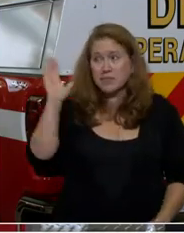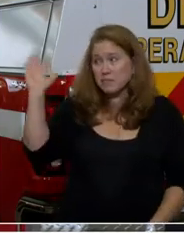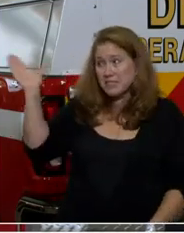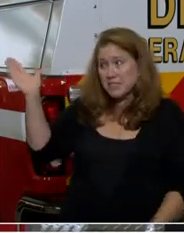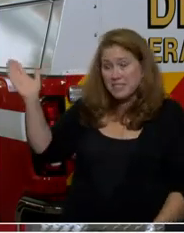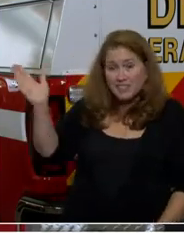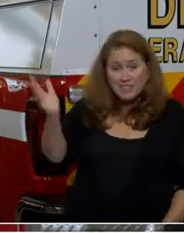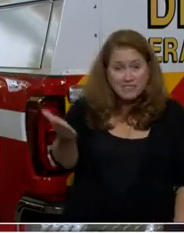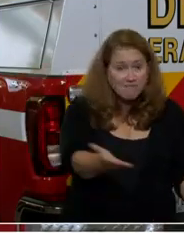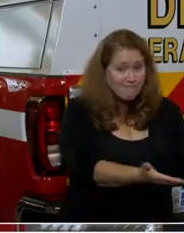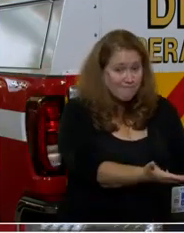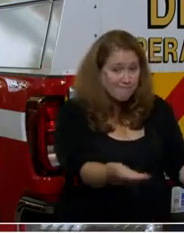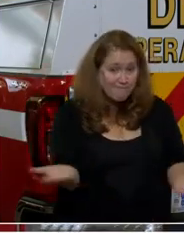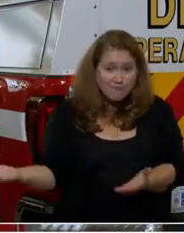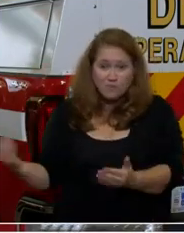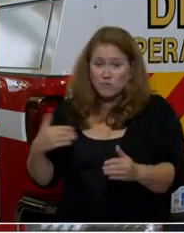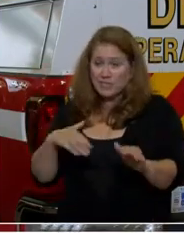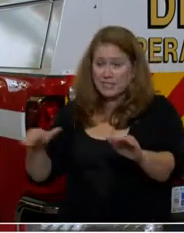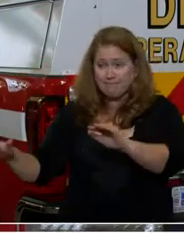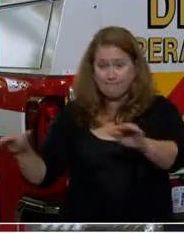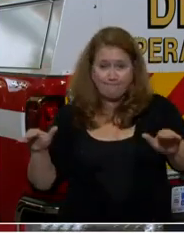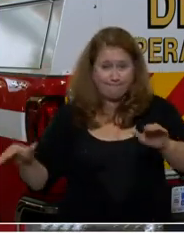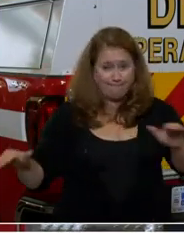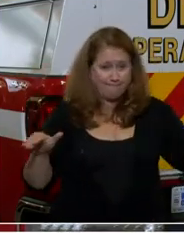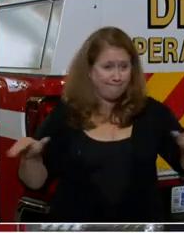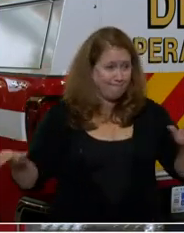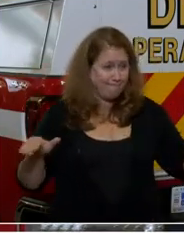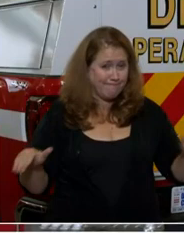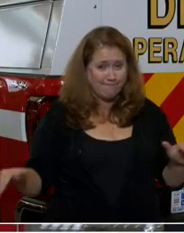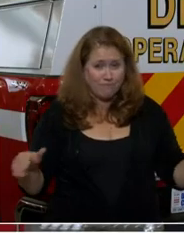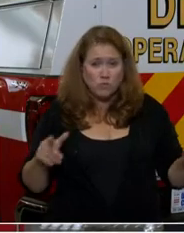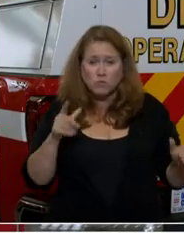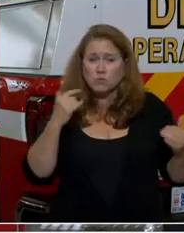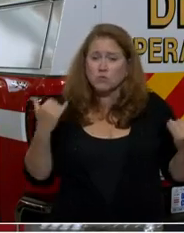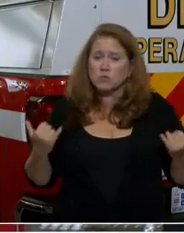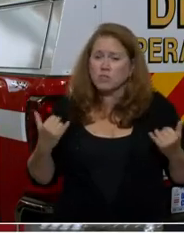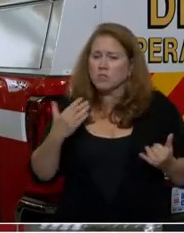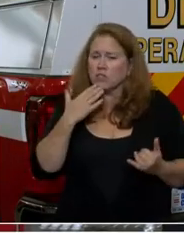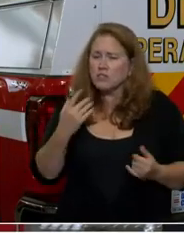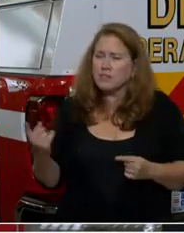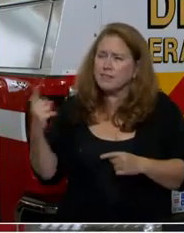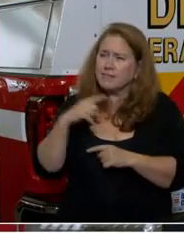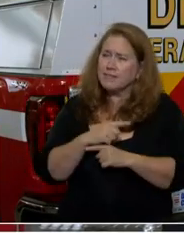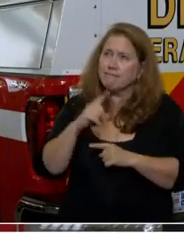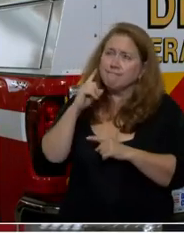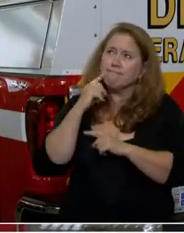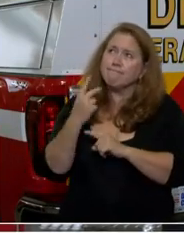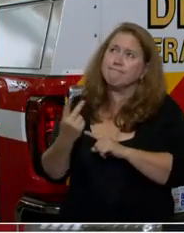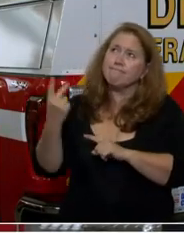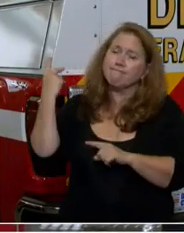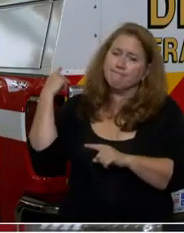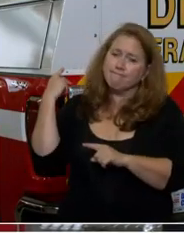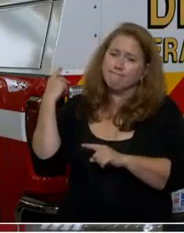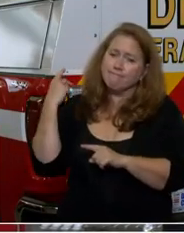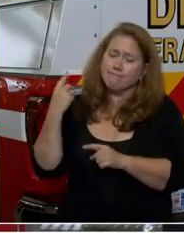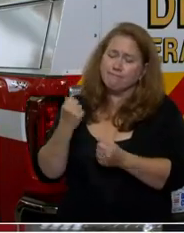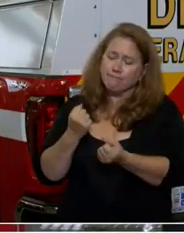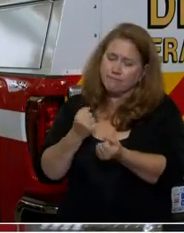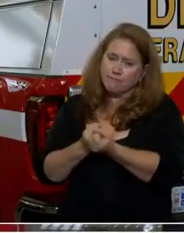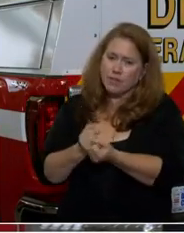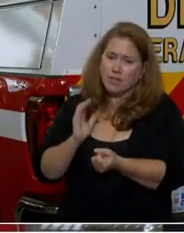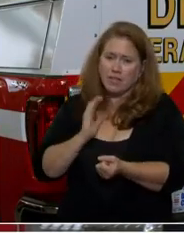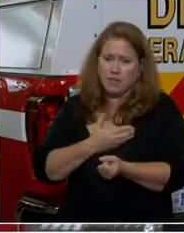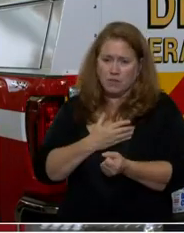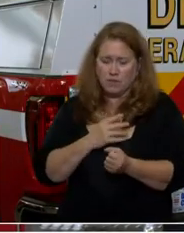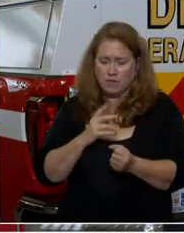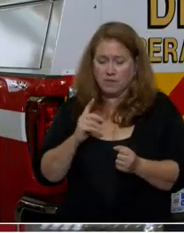of the importance of this reflection and this continued honor so we can support the important work of our first responders each and every day. Thank you for